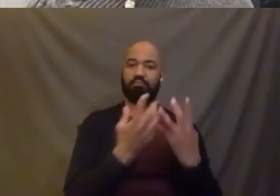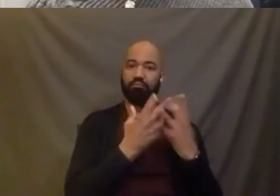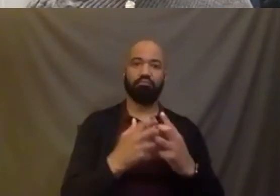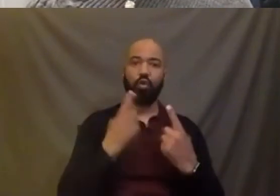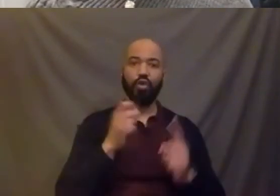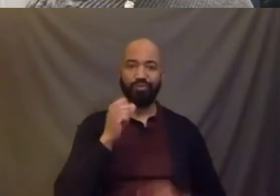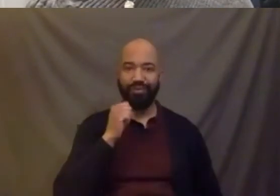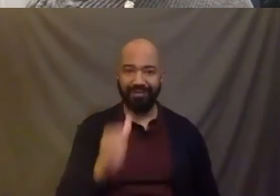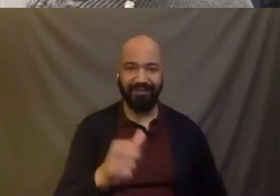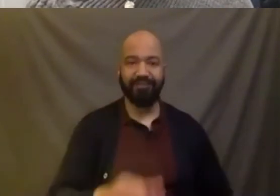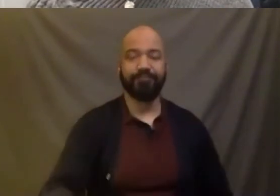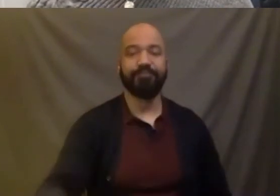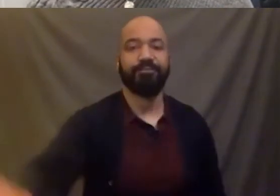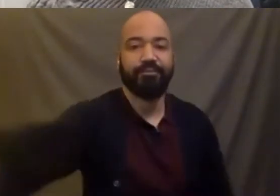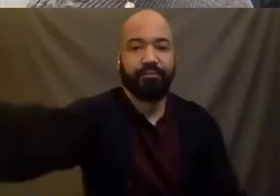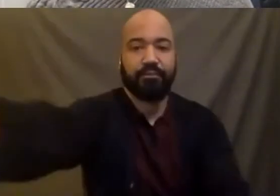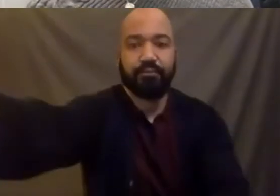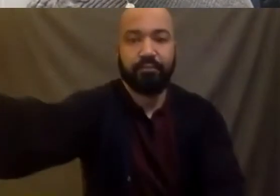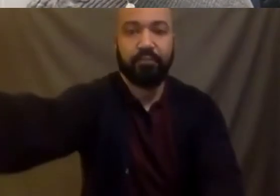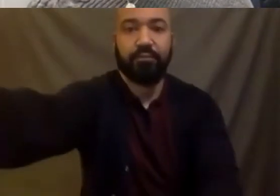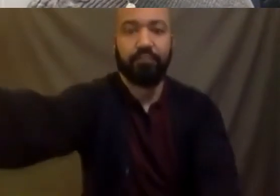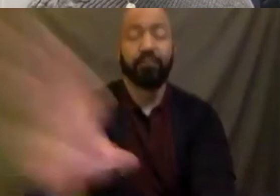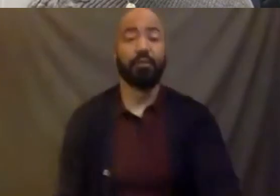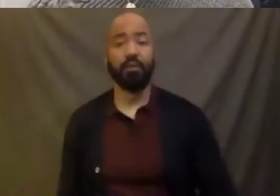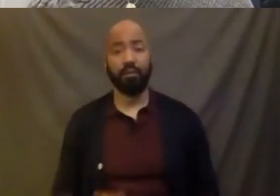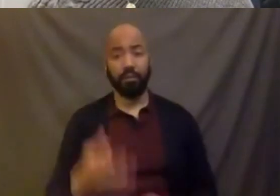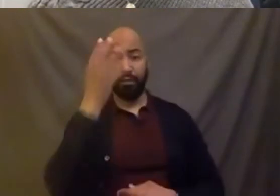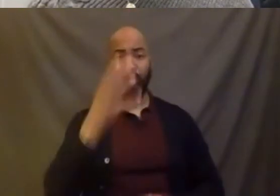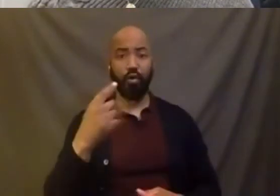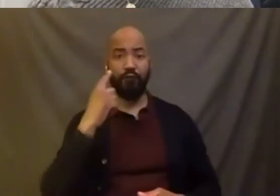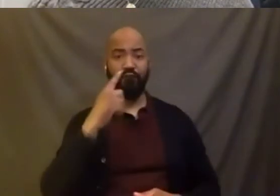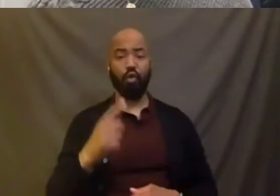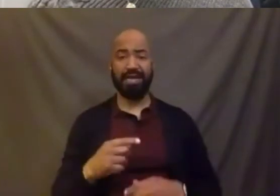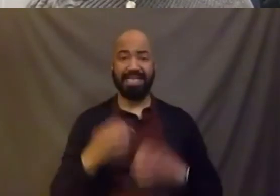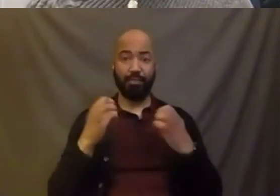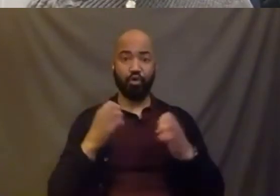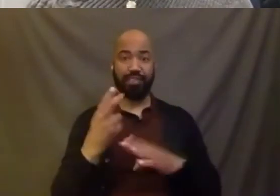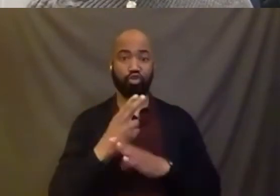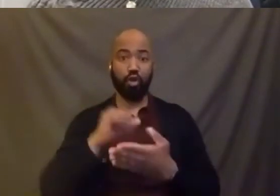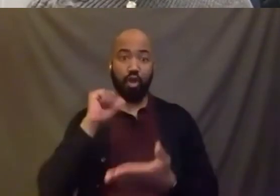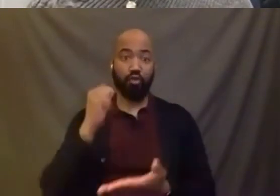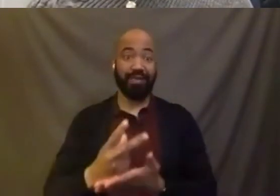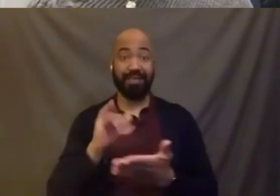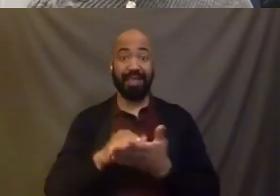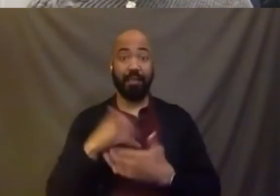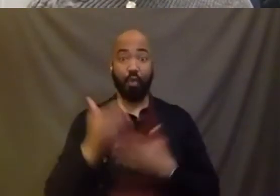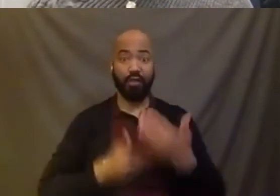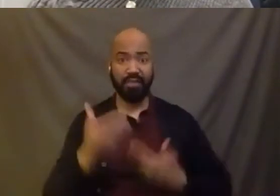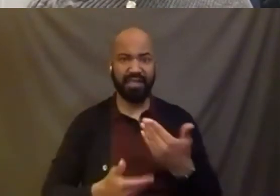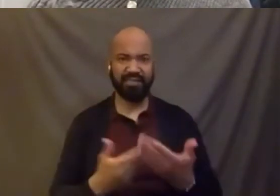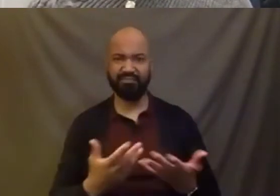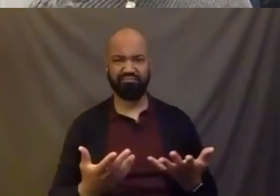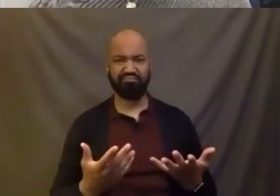I want to really encourage everyone that the process to get that emergency use authorization doesn't mean that